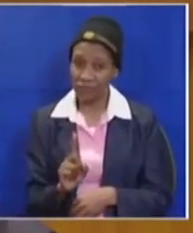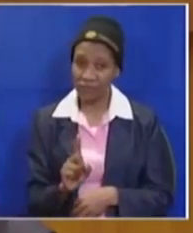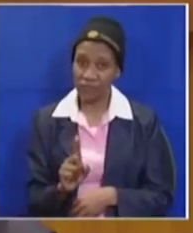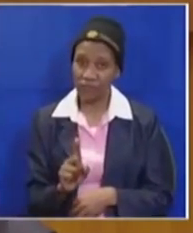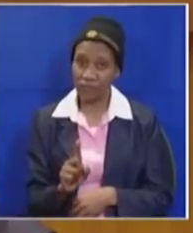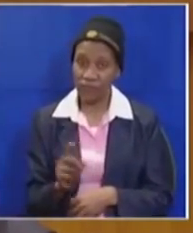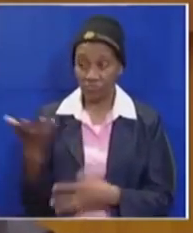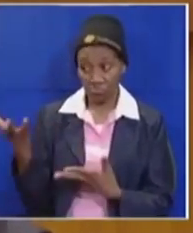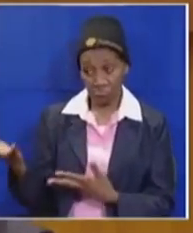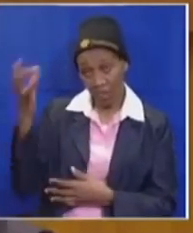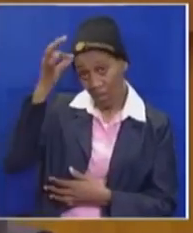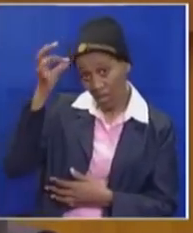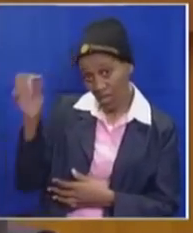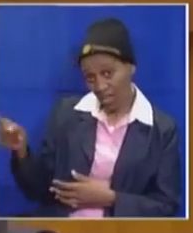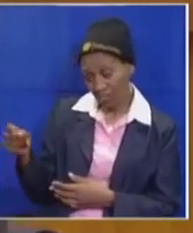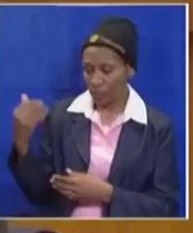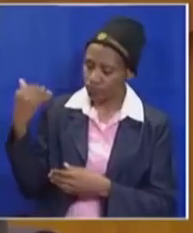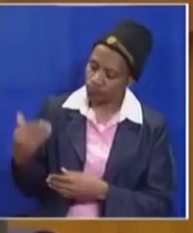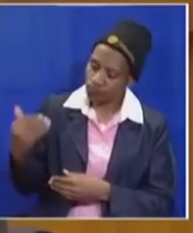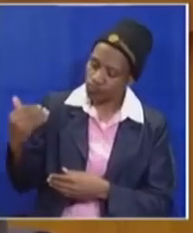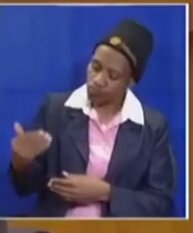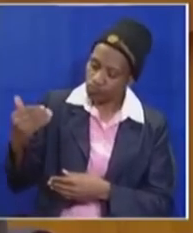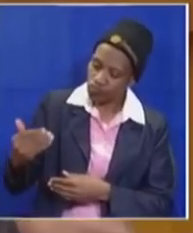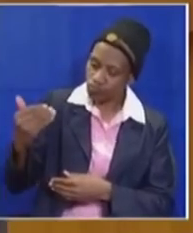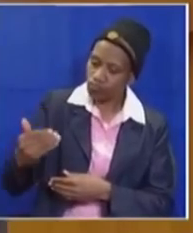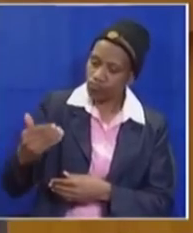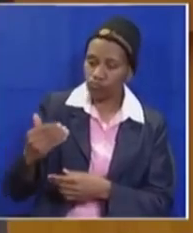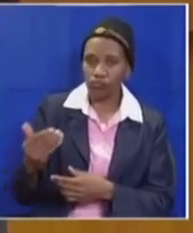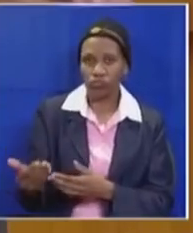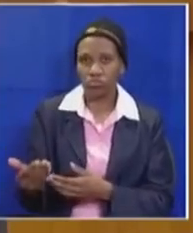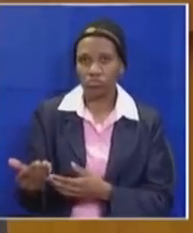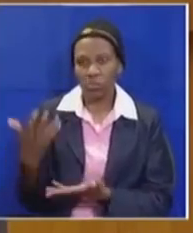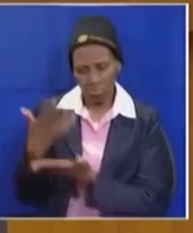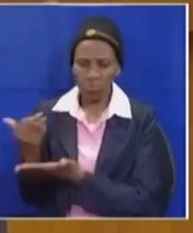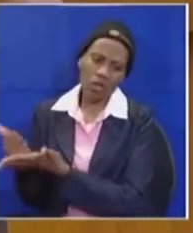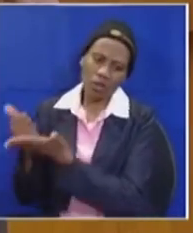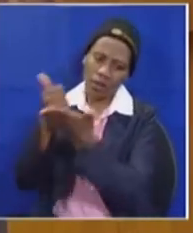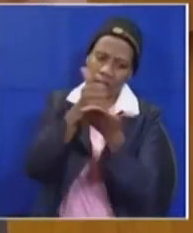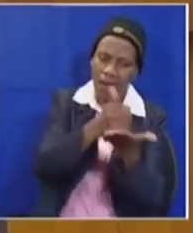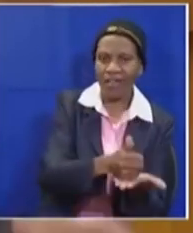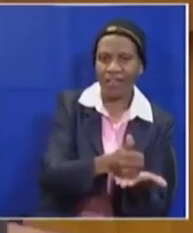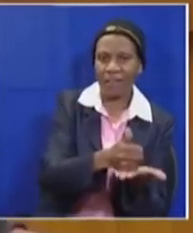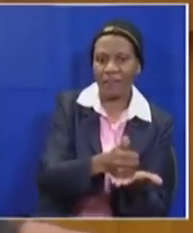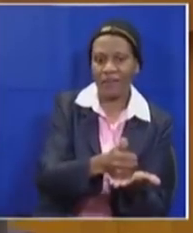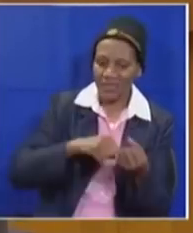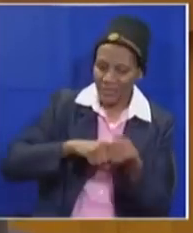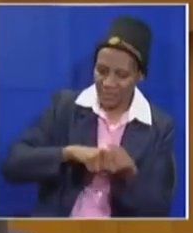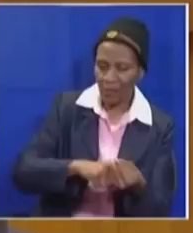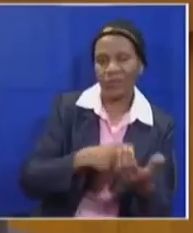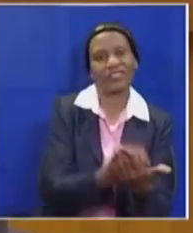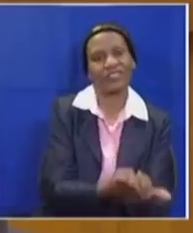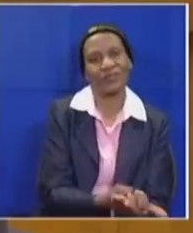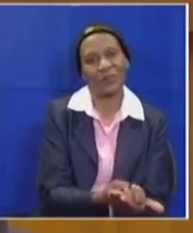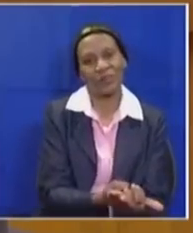the state, from time to time, can intervene in the economy.